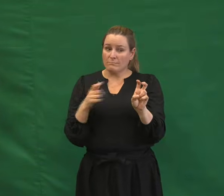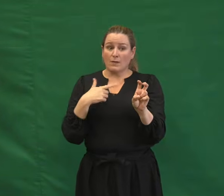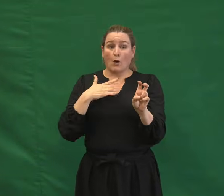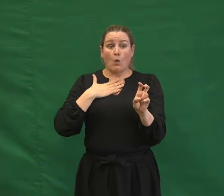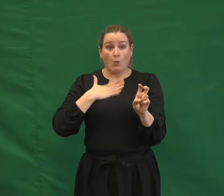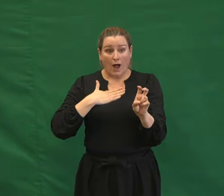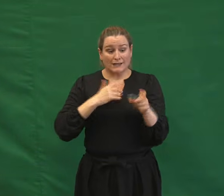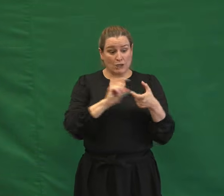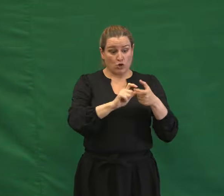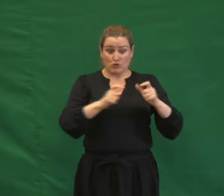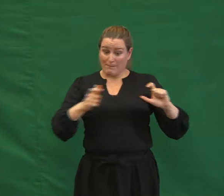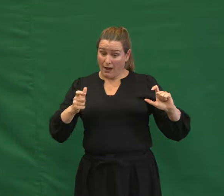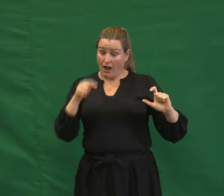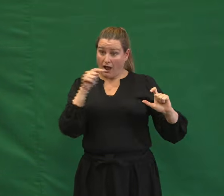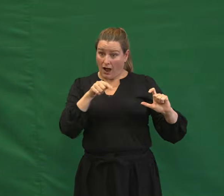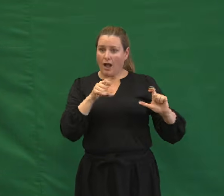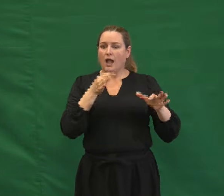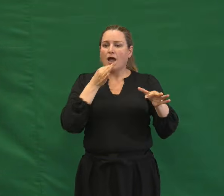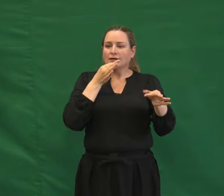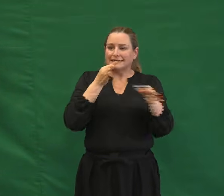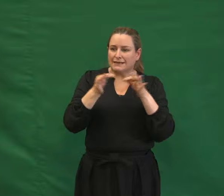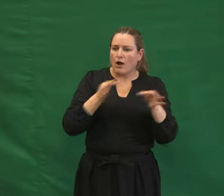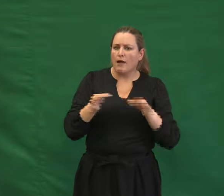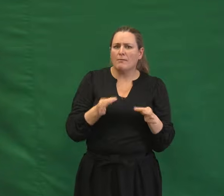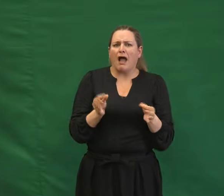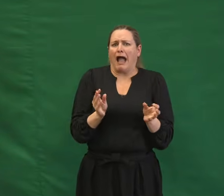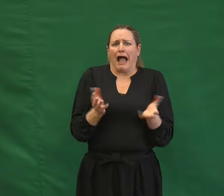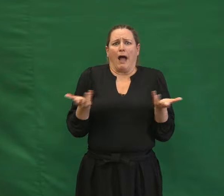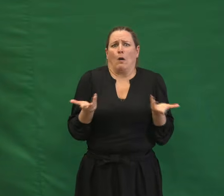grammar of South African Sign Language on a digital platform.